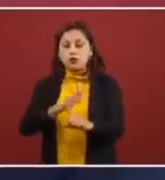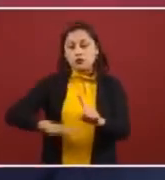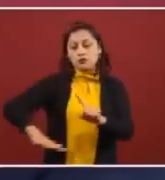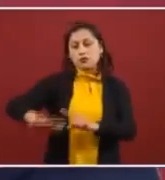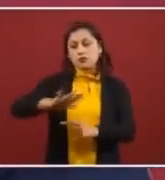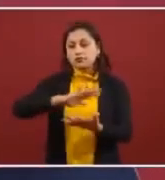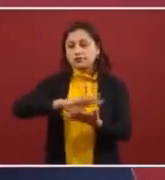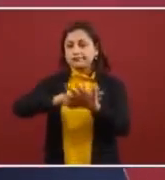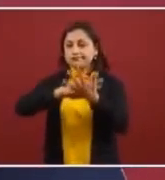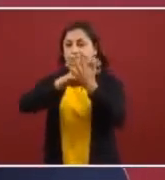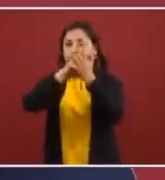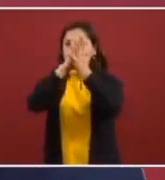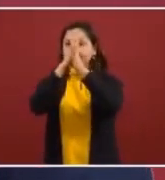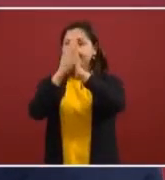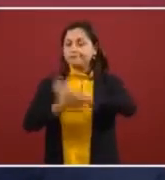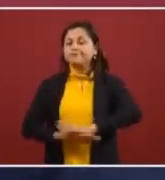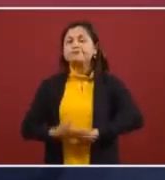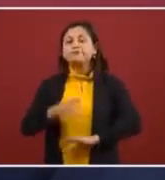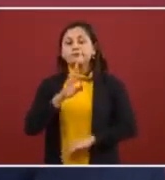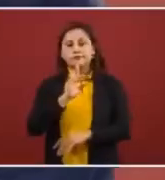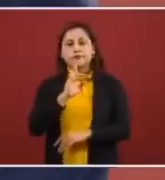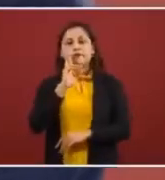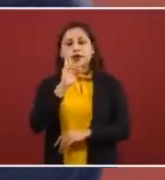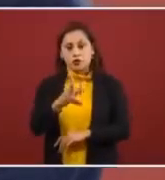gain a better society